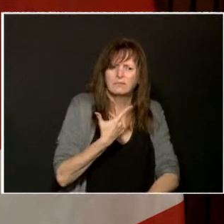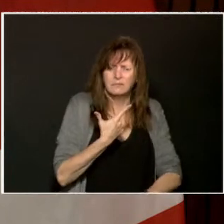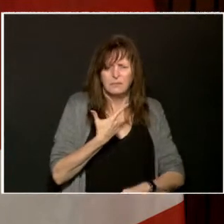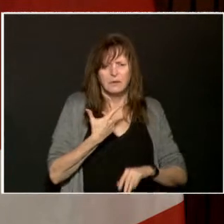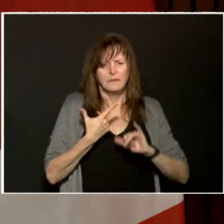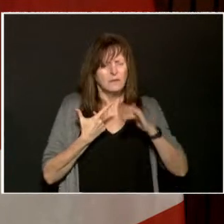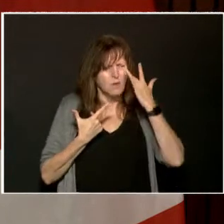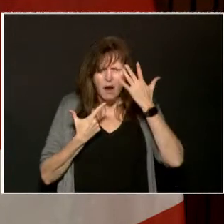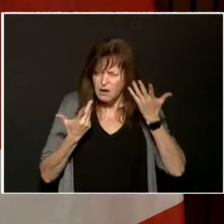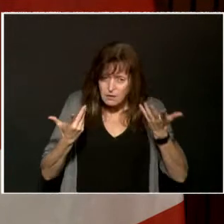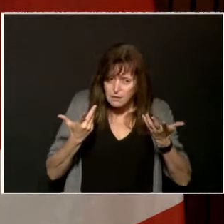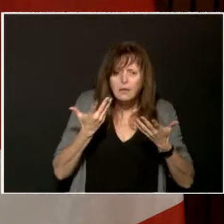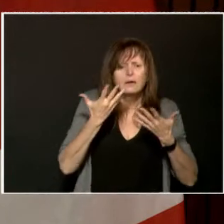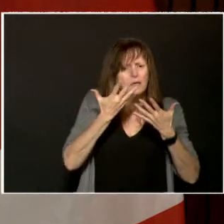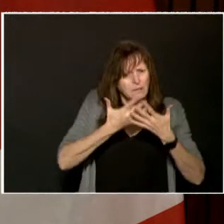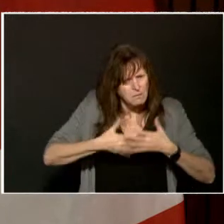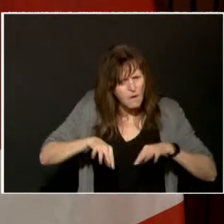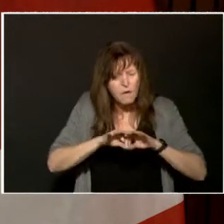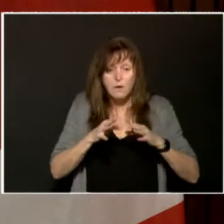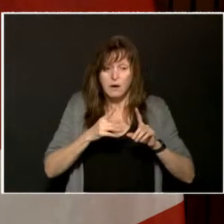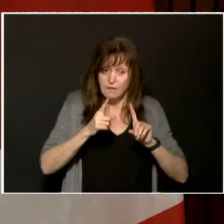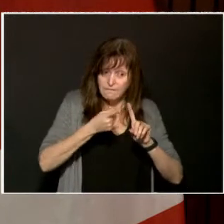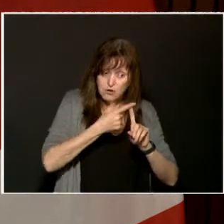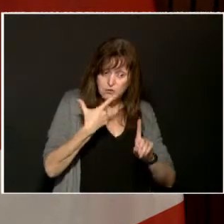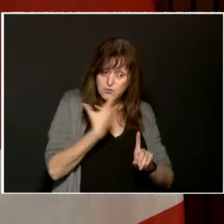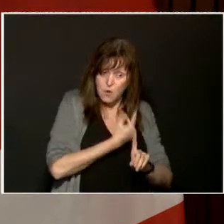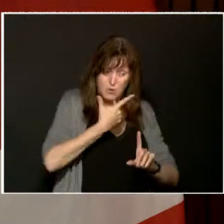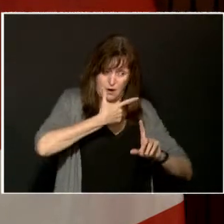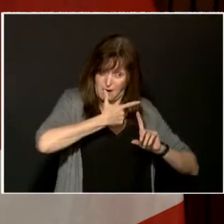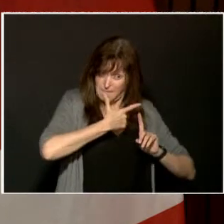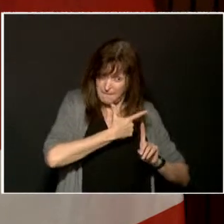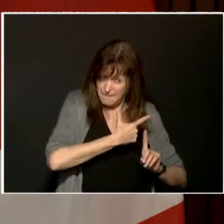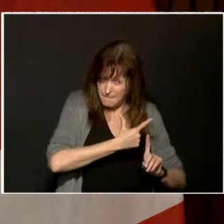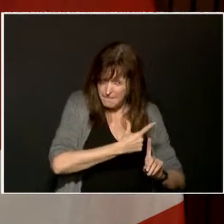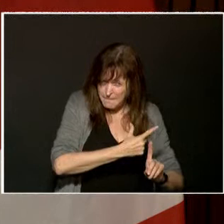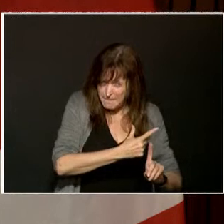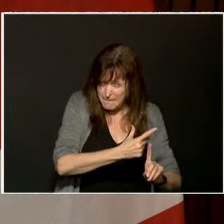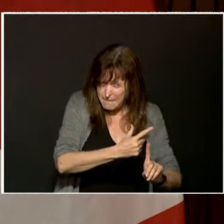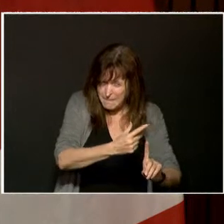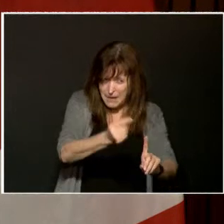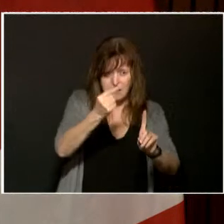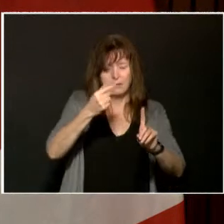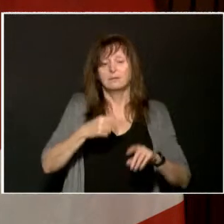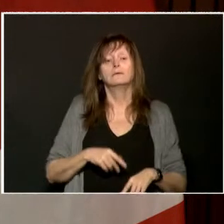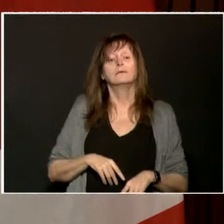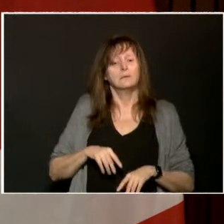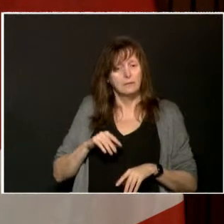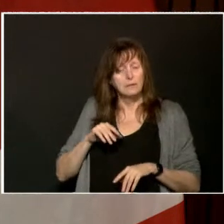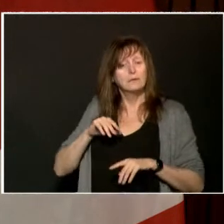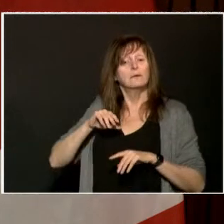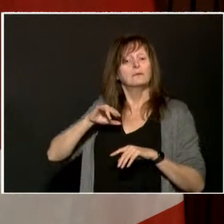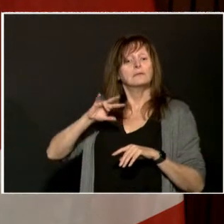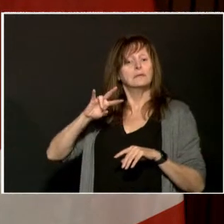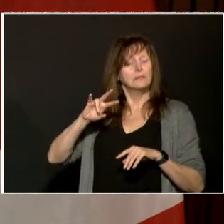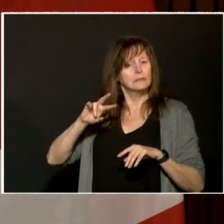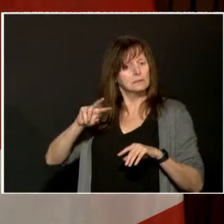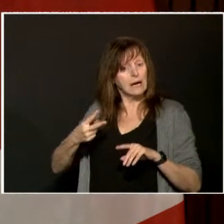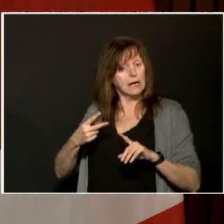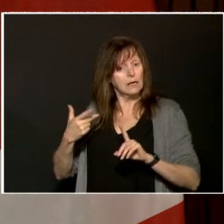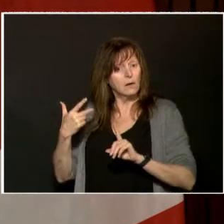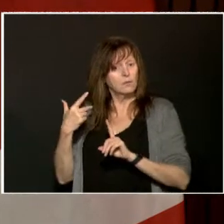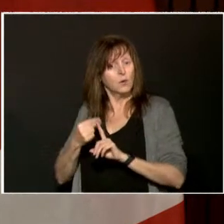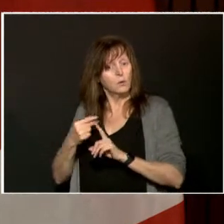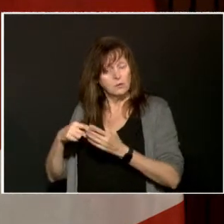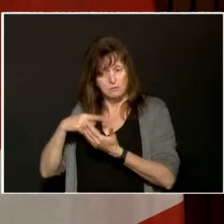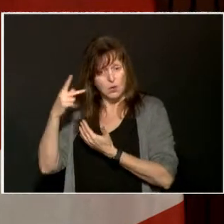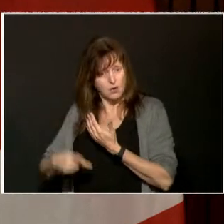into as many people as we can across the province, and accelerate that second dose into